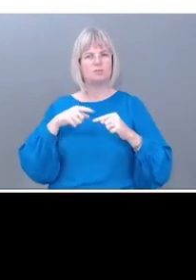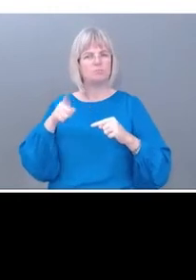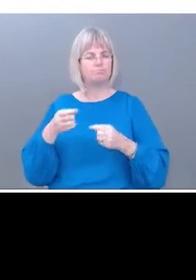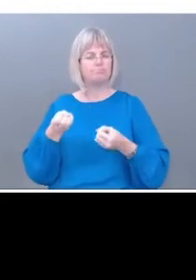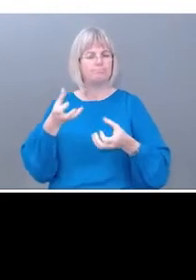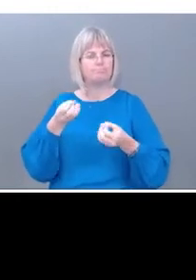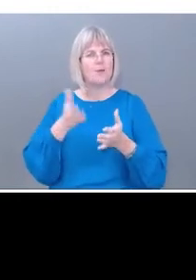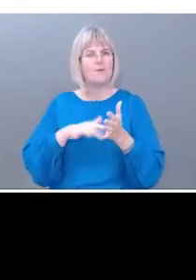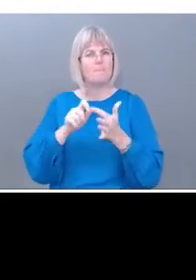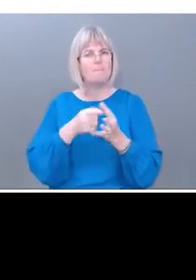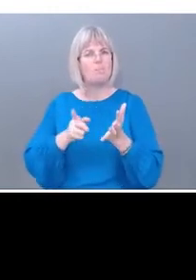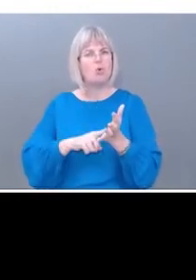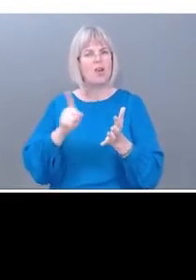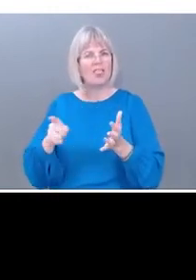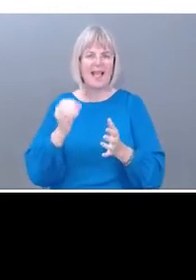by experience.